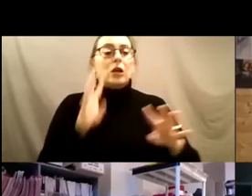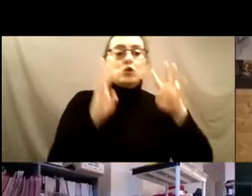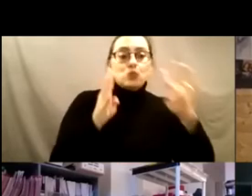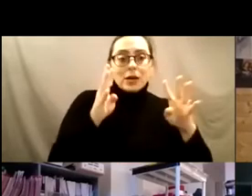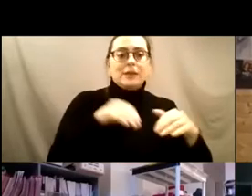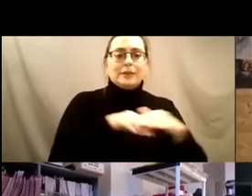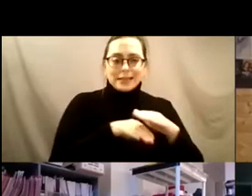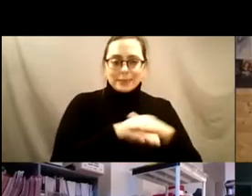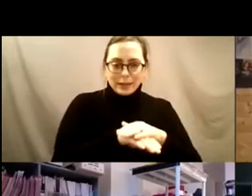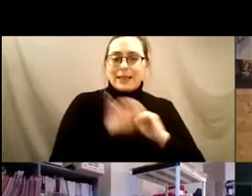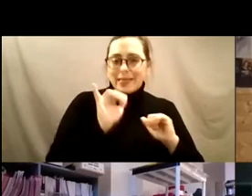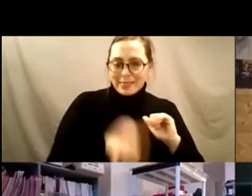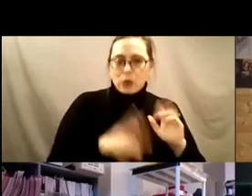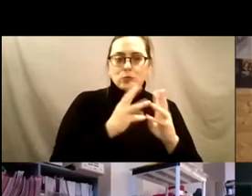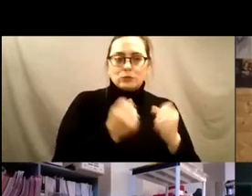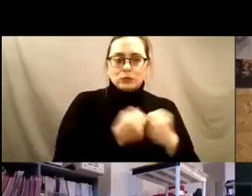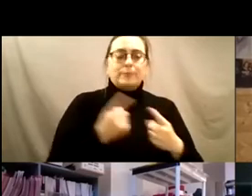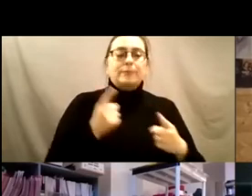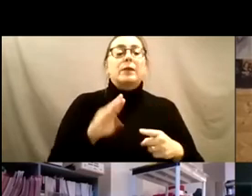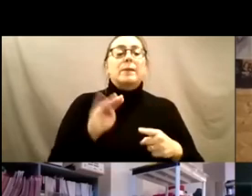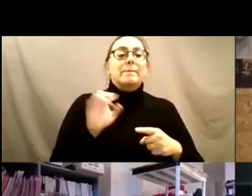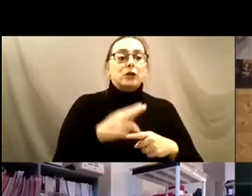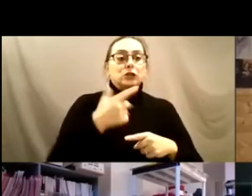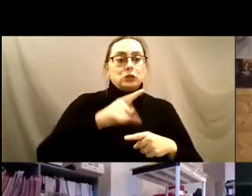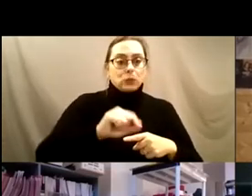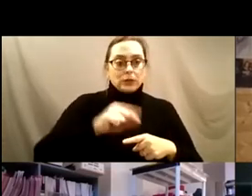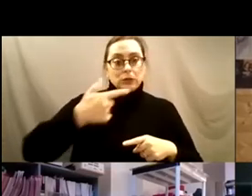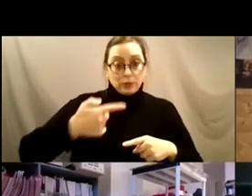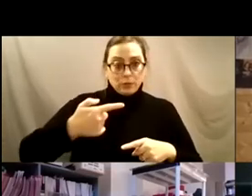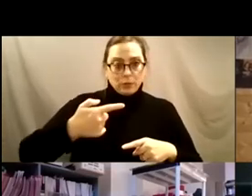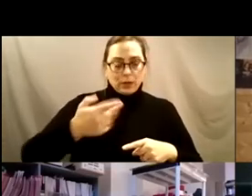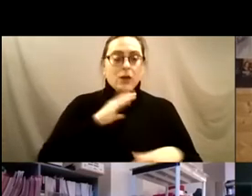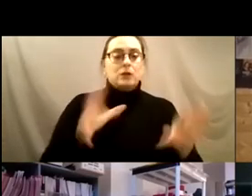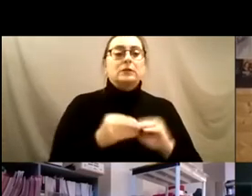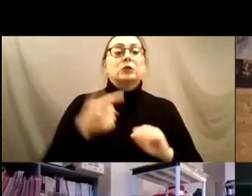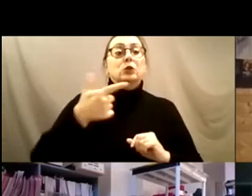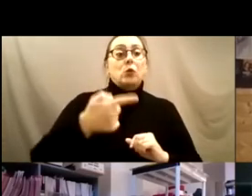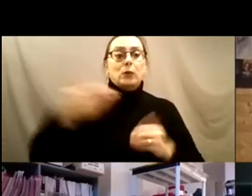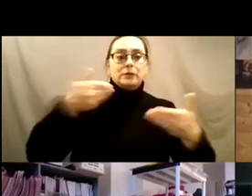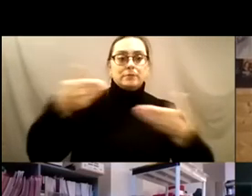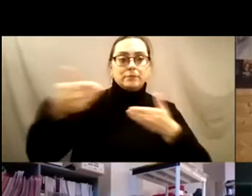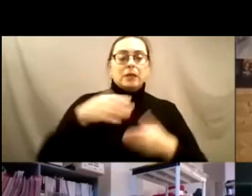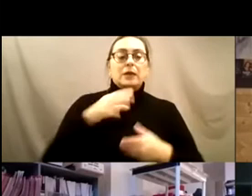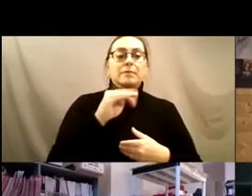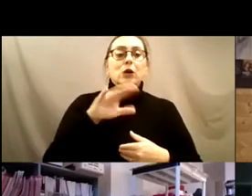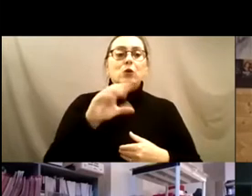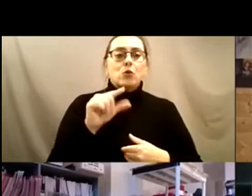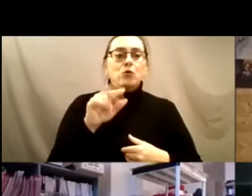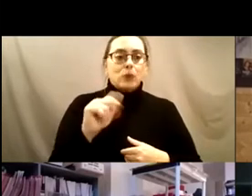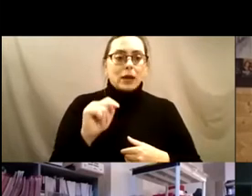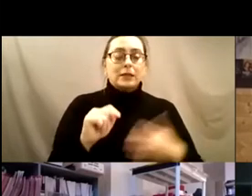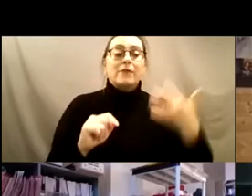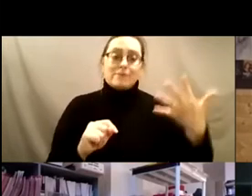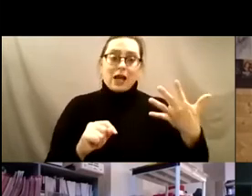Accessibility. In March 2021, we had 21 submissions for our micro grants and 5 winners